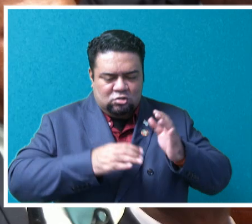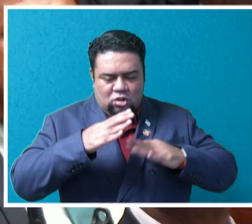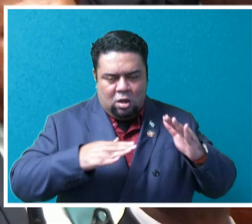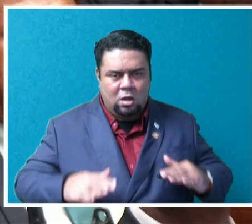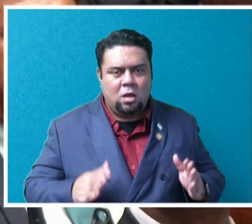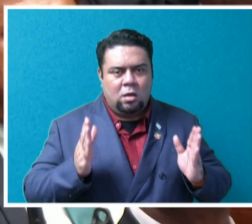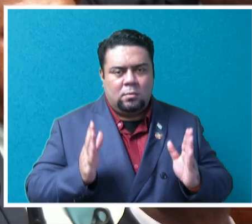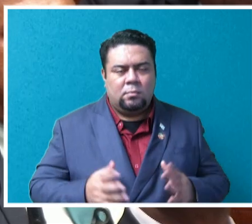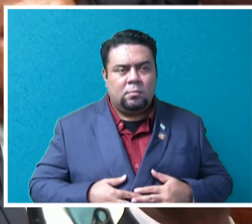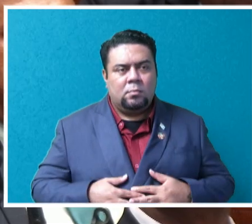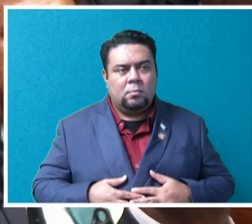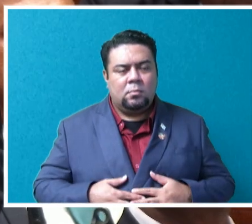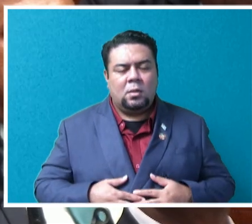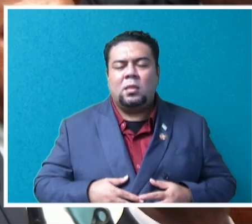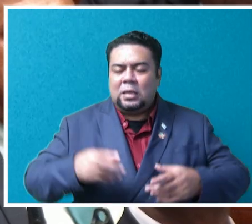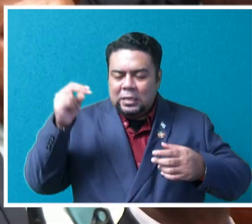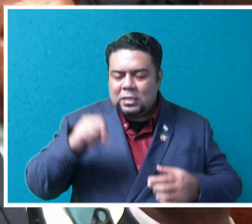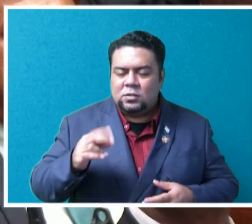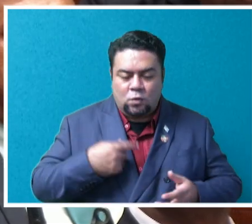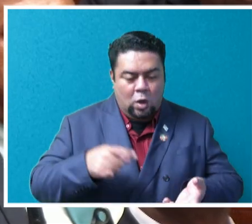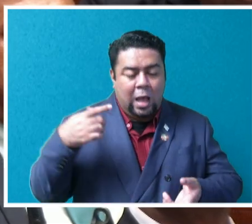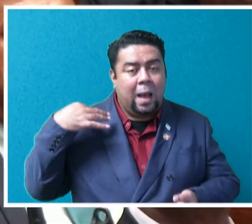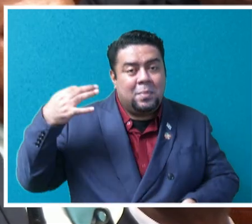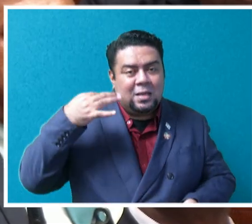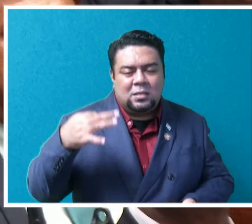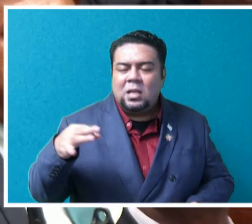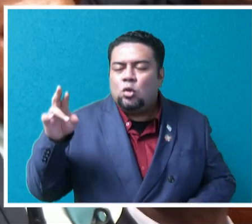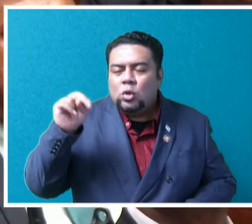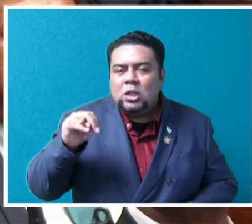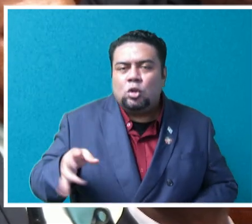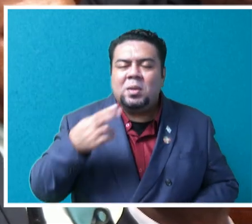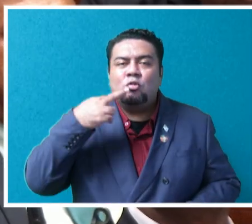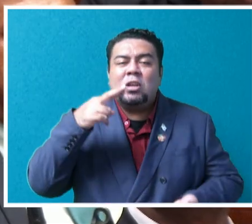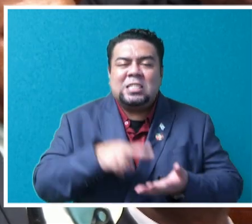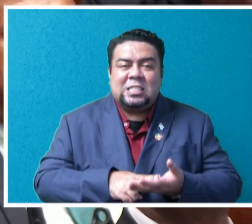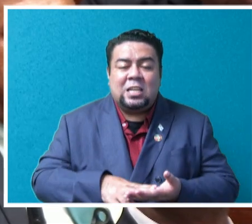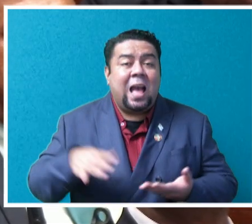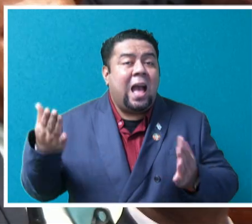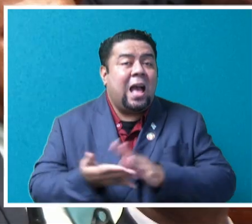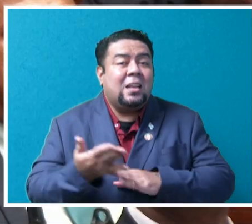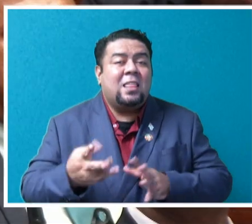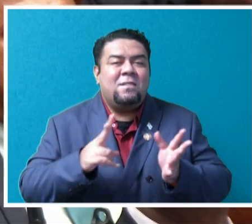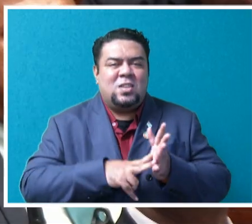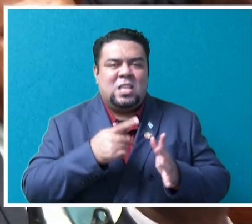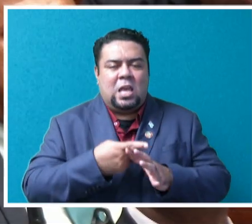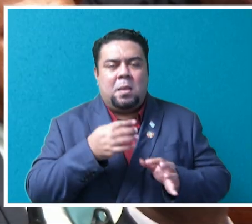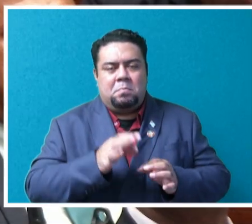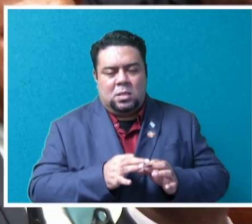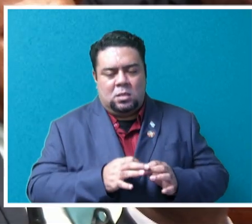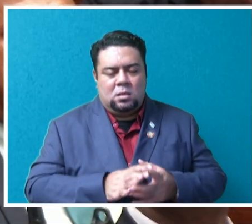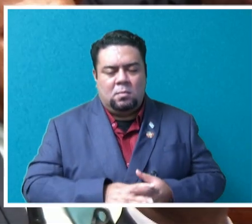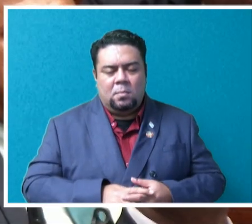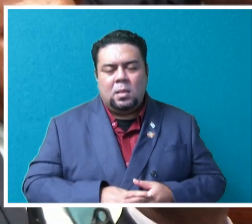Eligibility requires applicants to be registered landowners in the Ivolani Kambula. As of